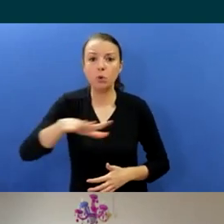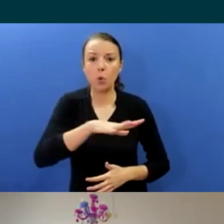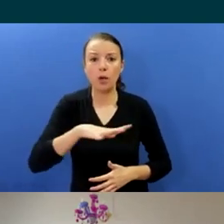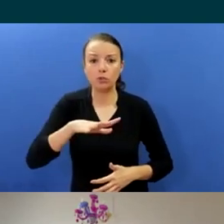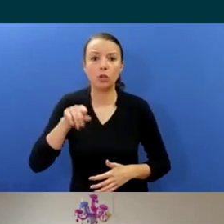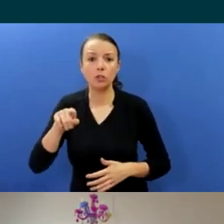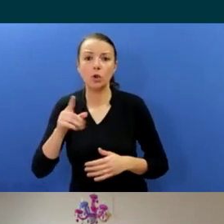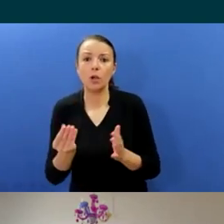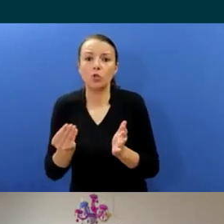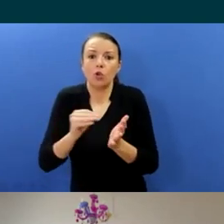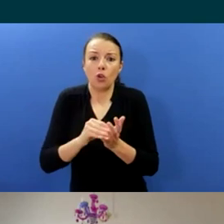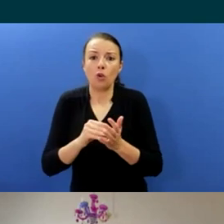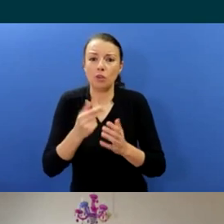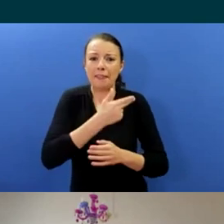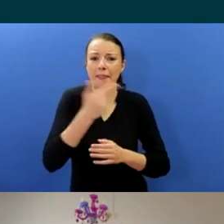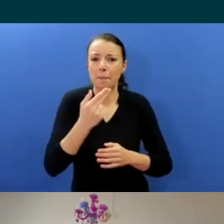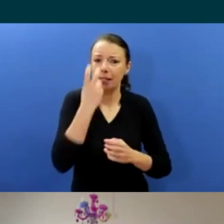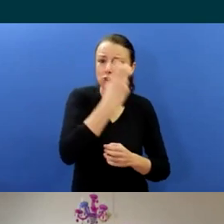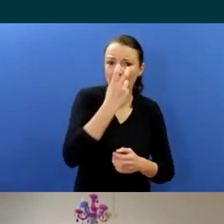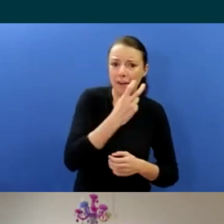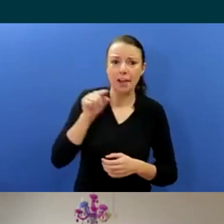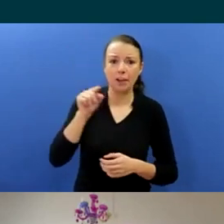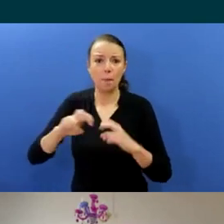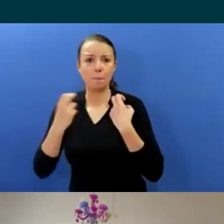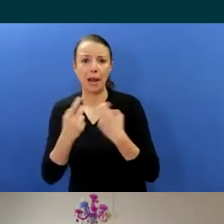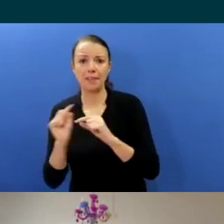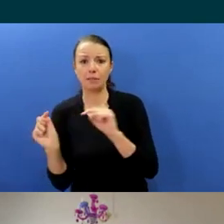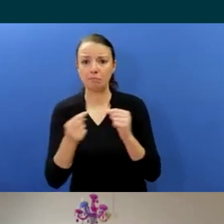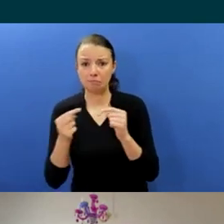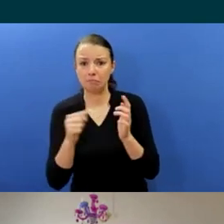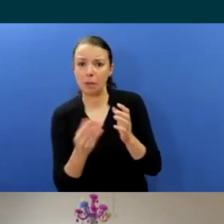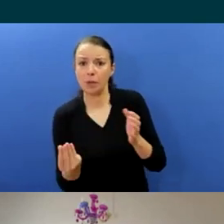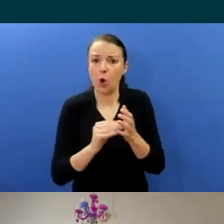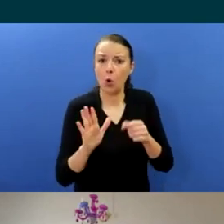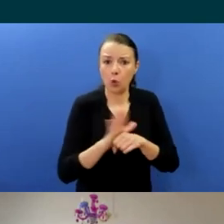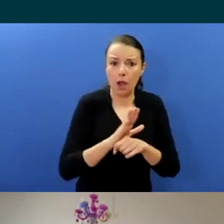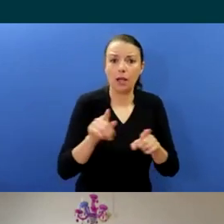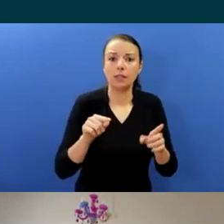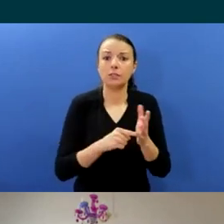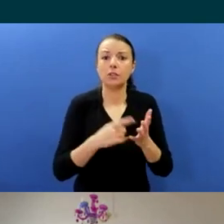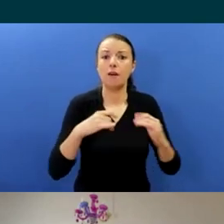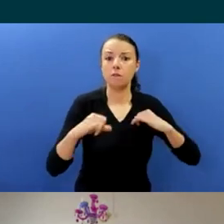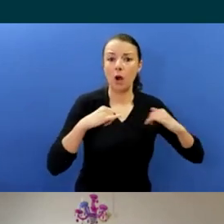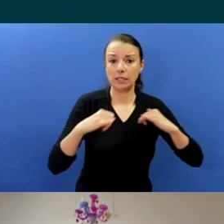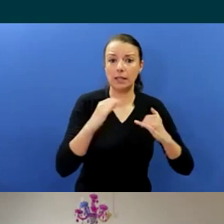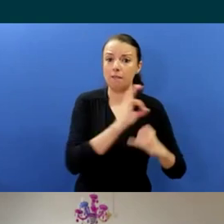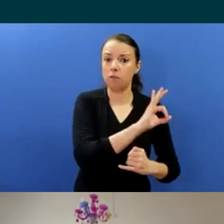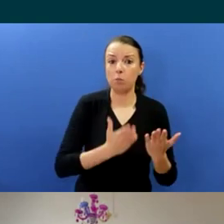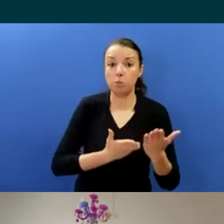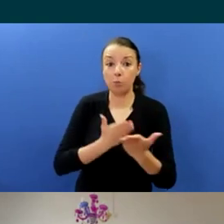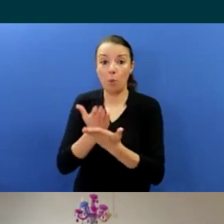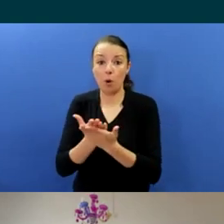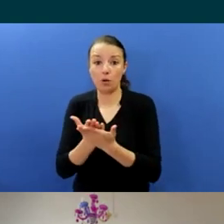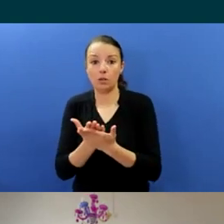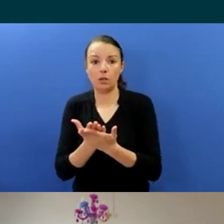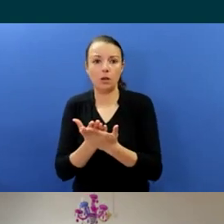and proposals regarding important thematics that political have to deal with. I would say